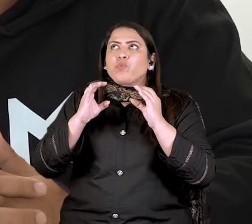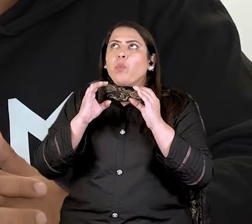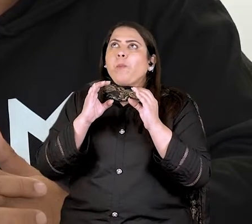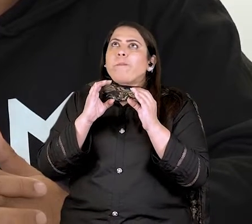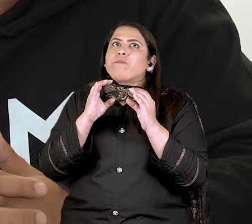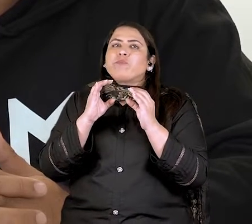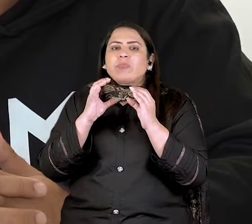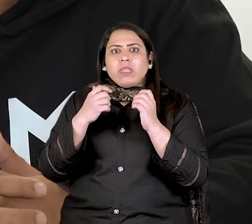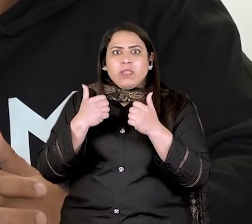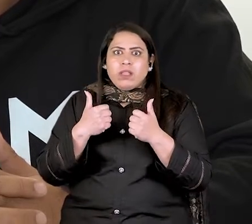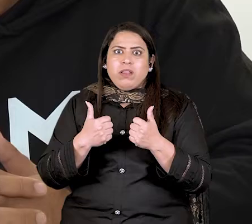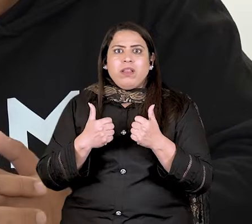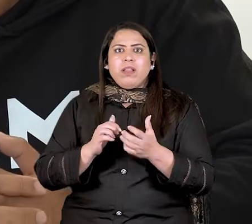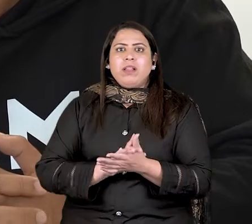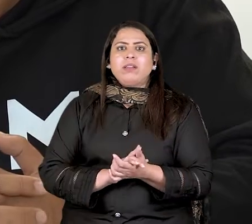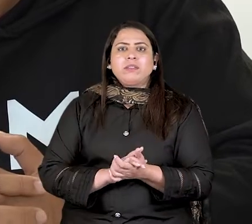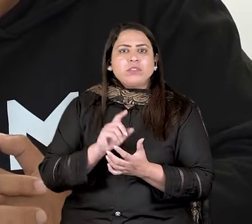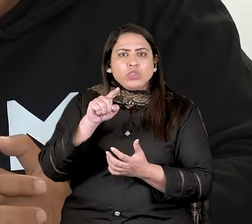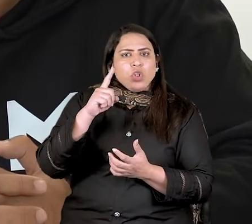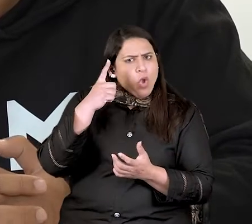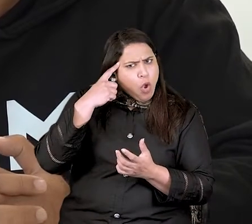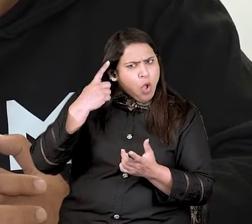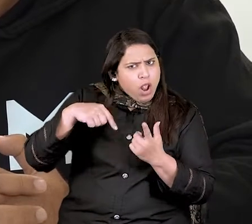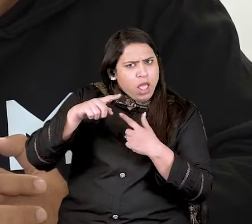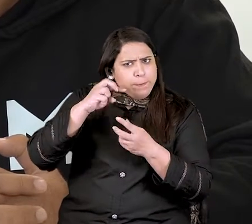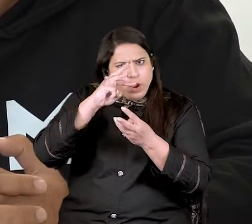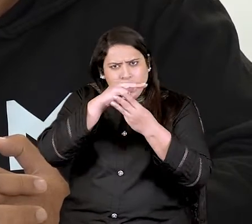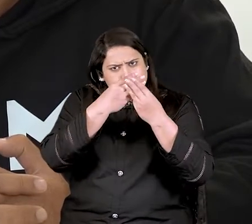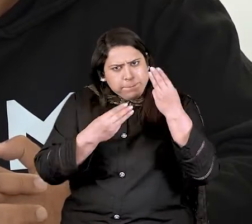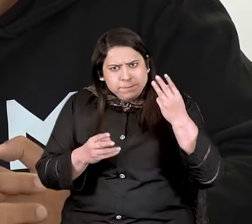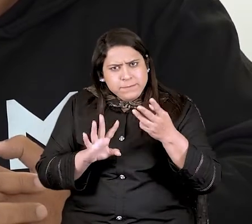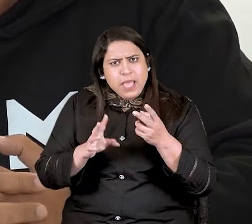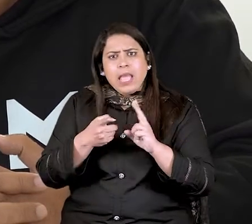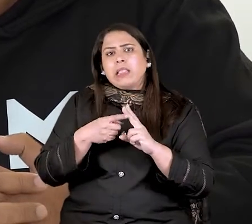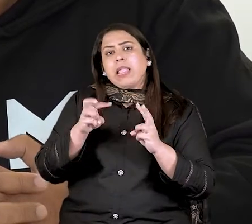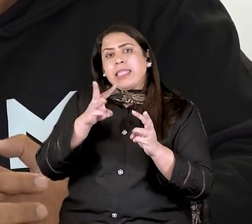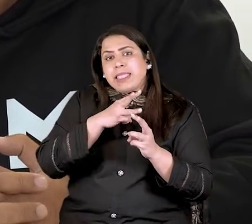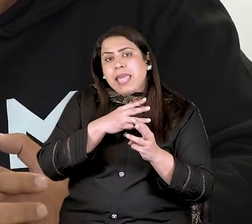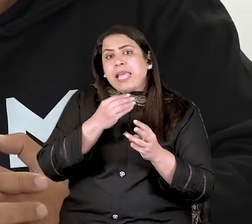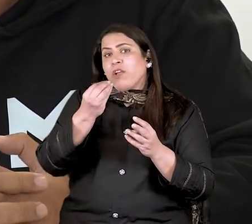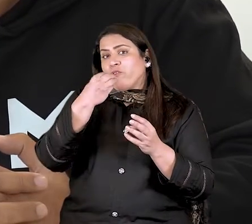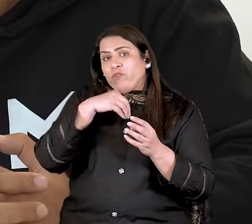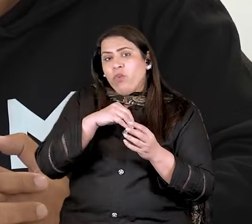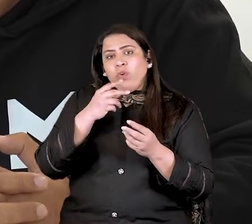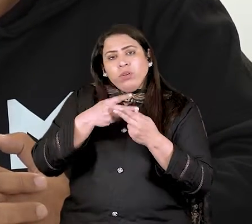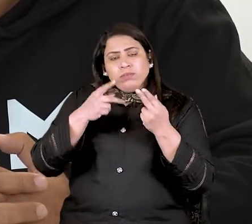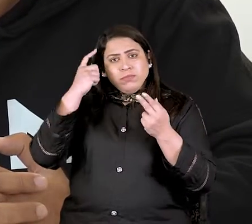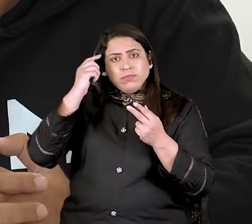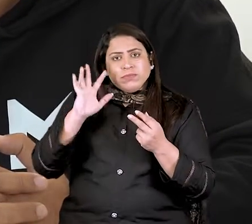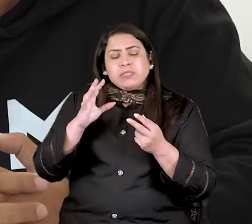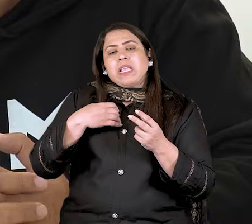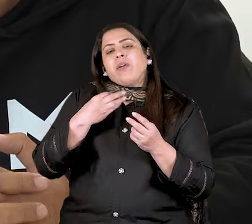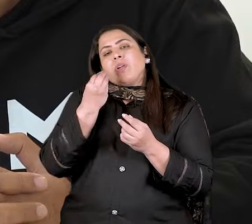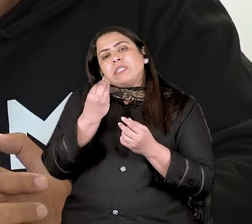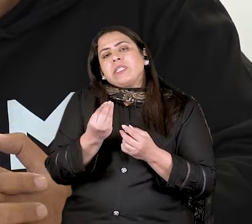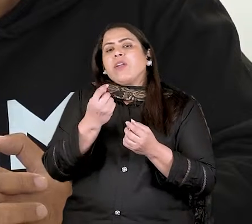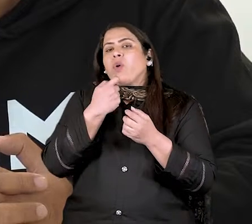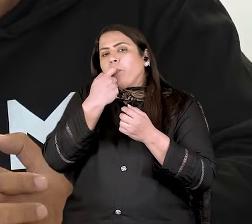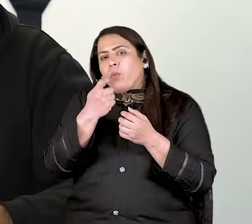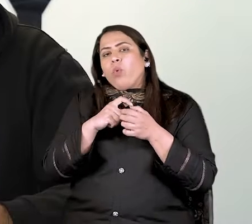Our chicken is buttermilk brined, so once you bite into it, it's so buttery that you don't really get a bite to it. Yeah.